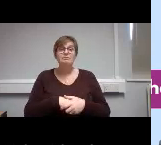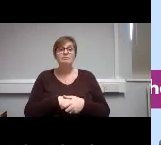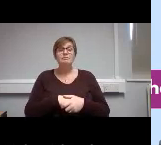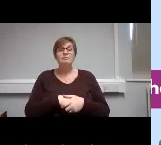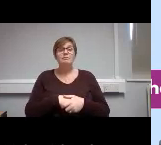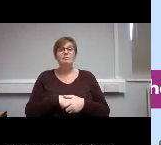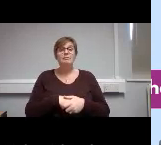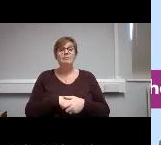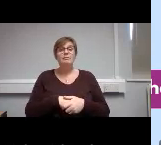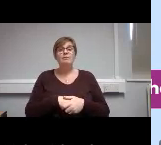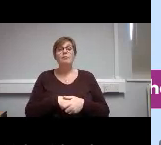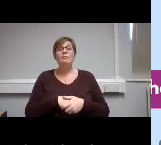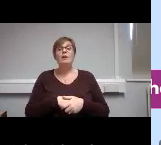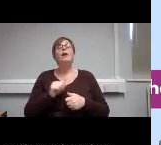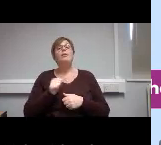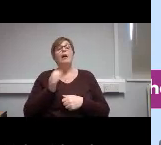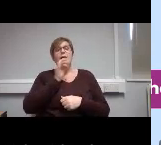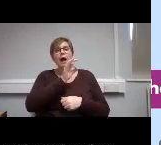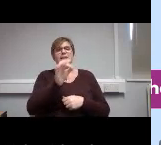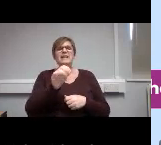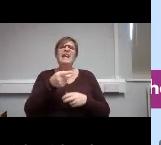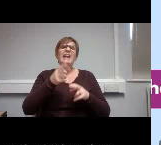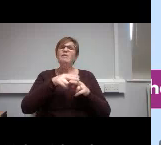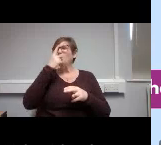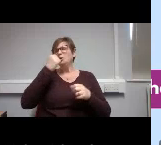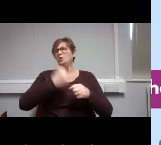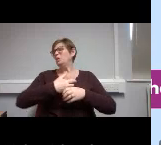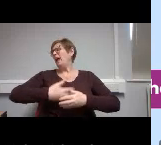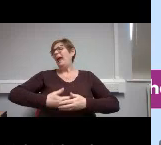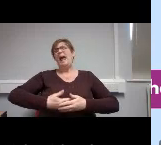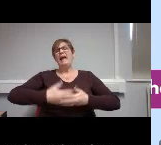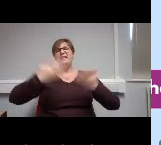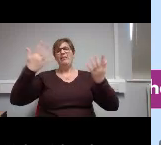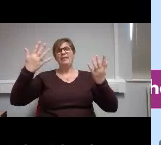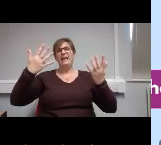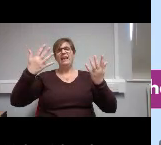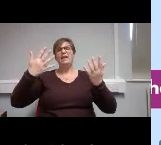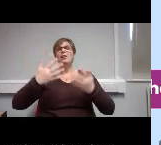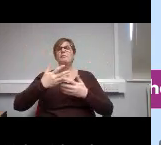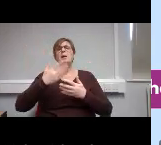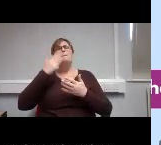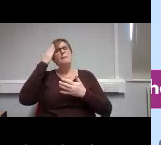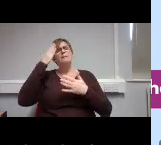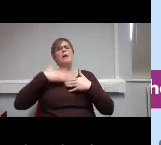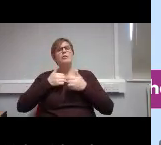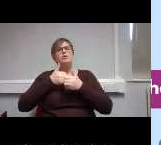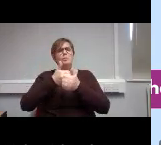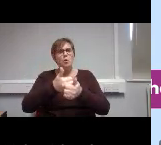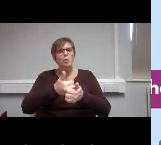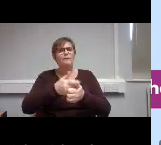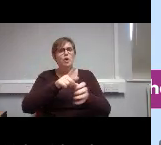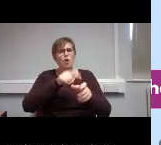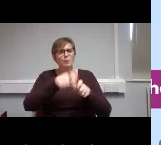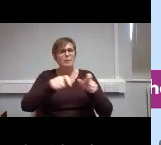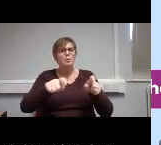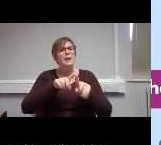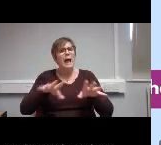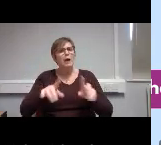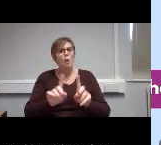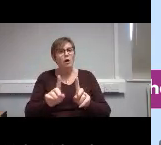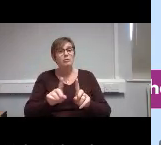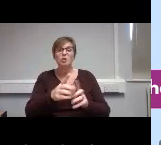Then they were asked, if the sky was the limit, what would mental health support look like for young people? A summary of their comments